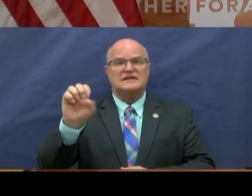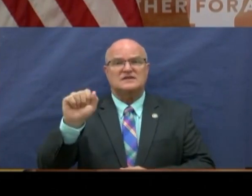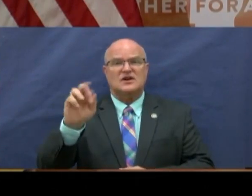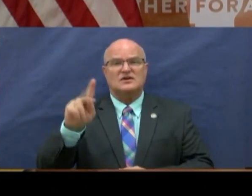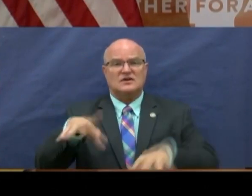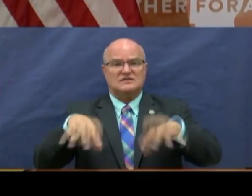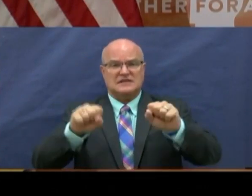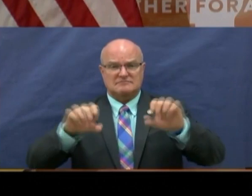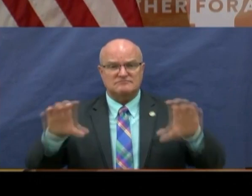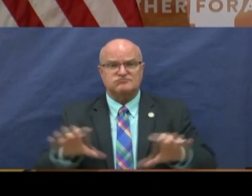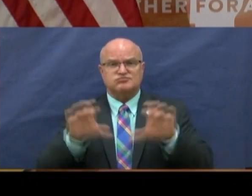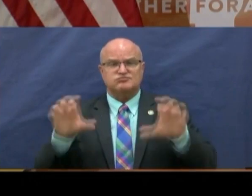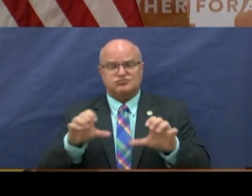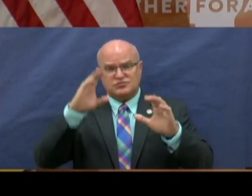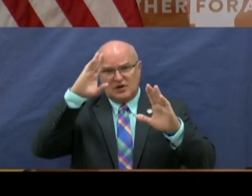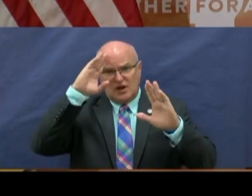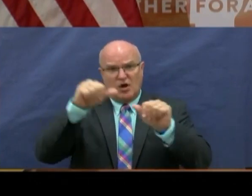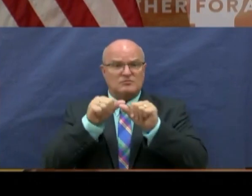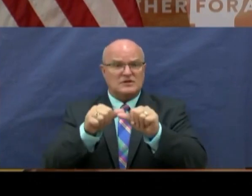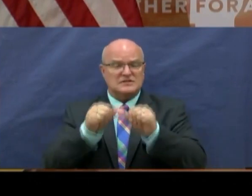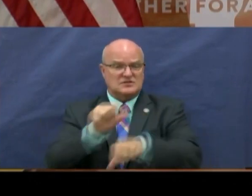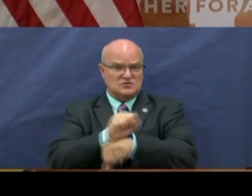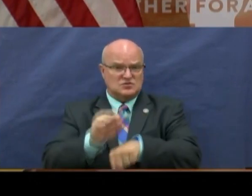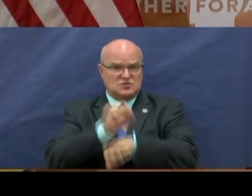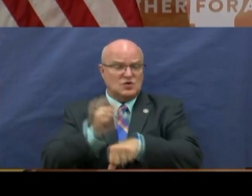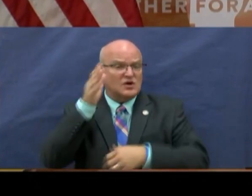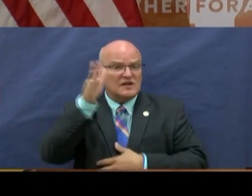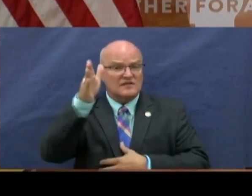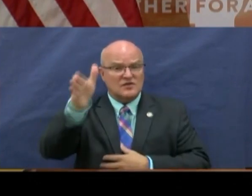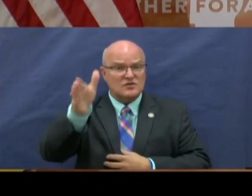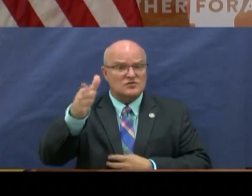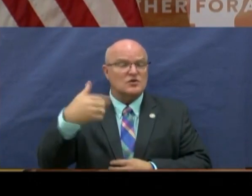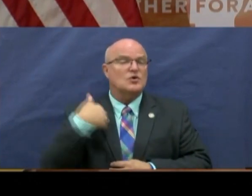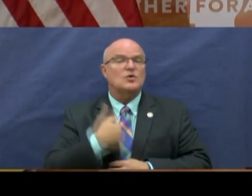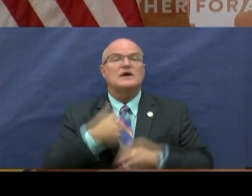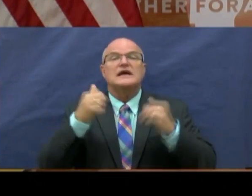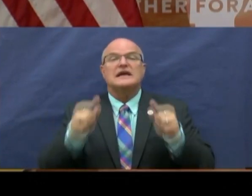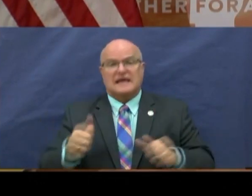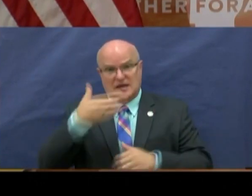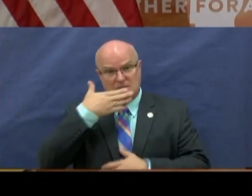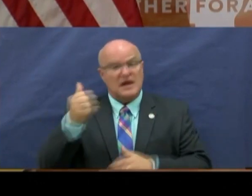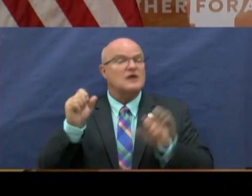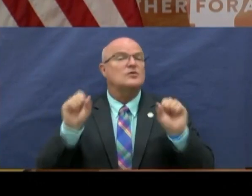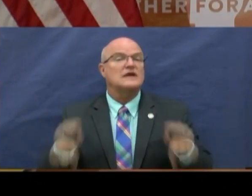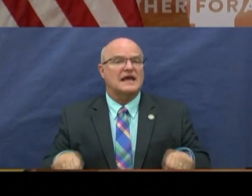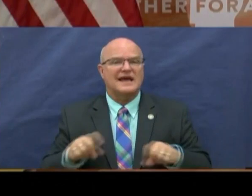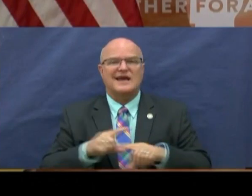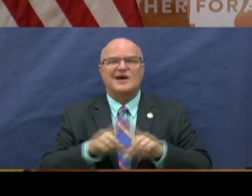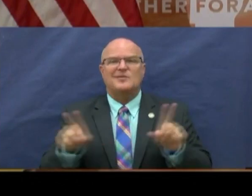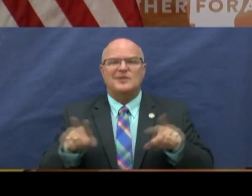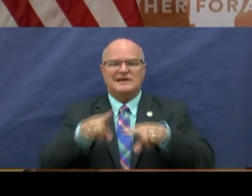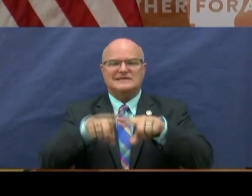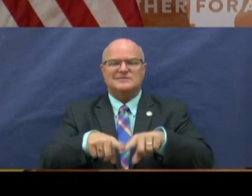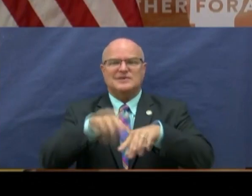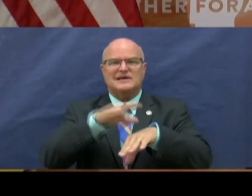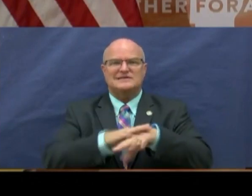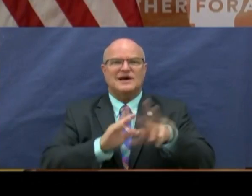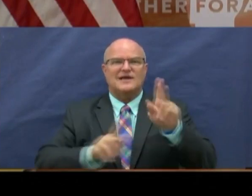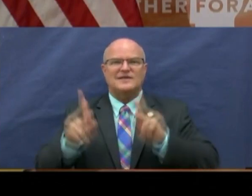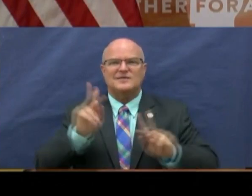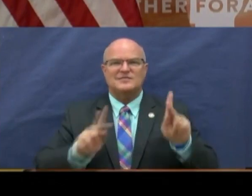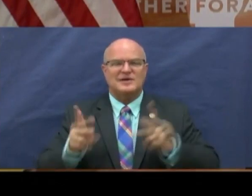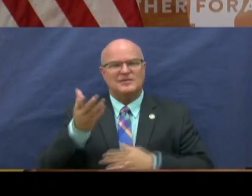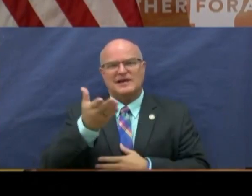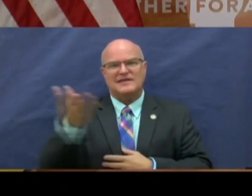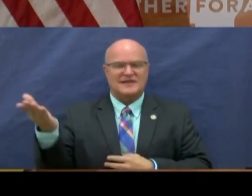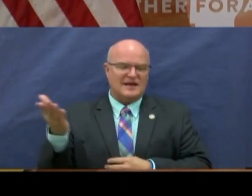and steps, and I hope that they will continue to do that in the future. We can do better, but it's up to the citizens. This is not something